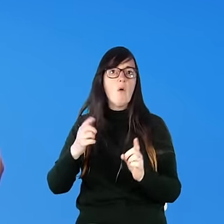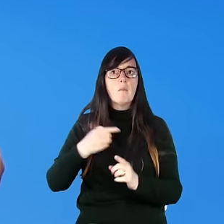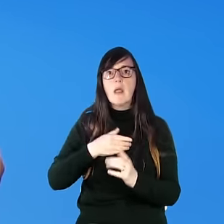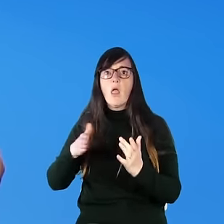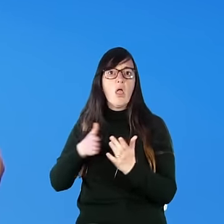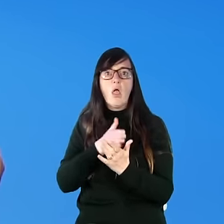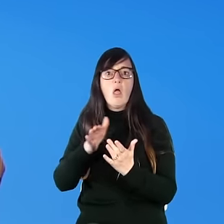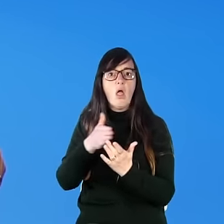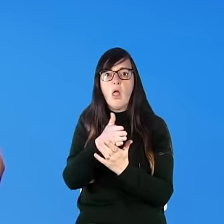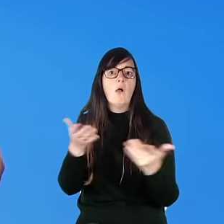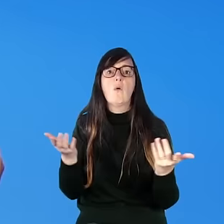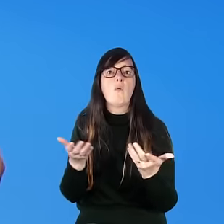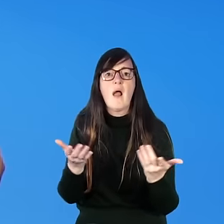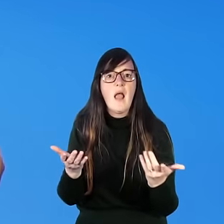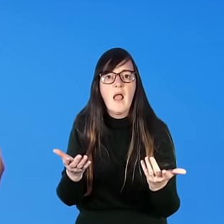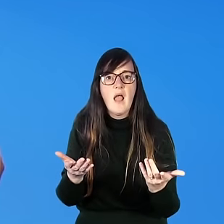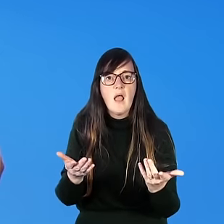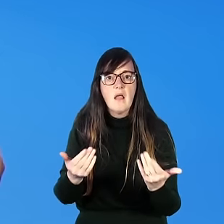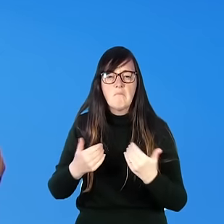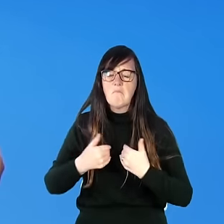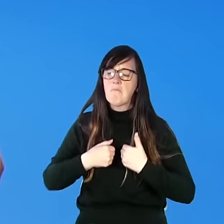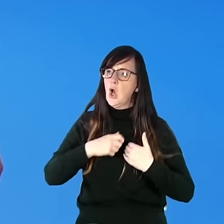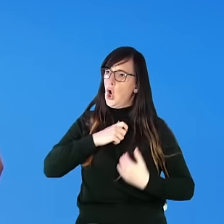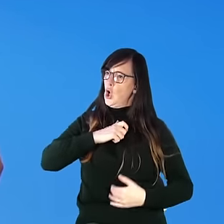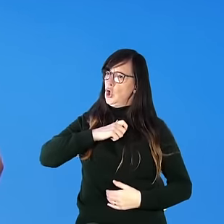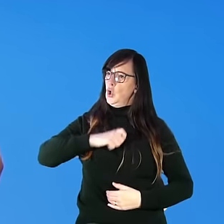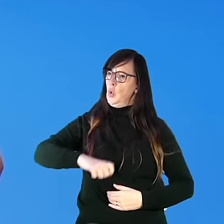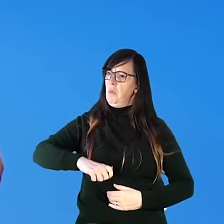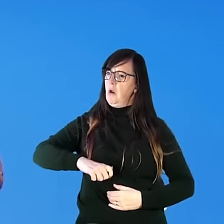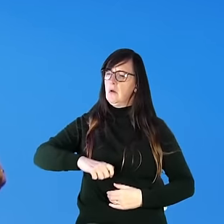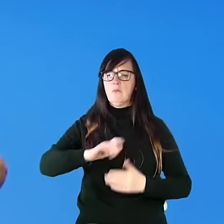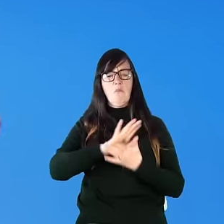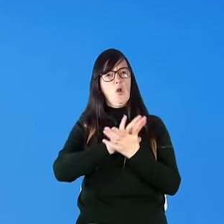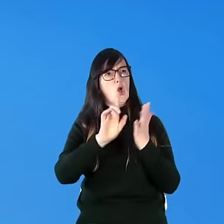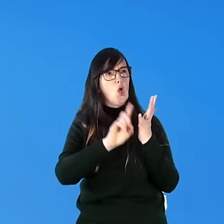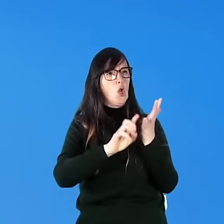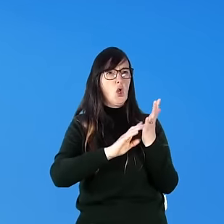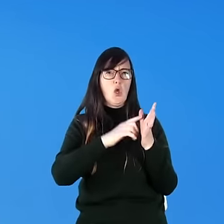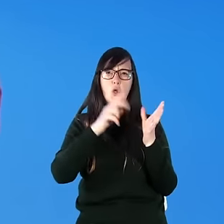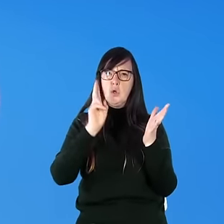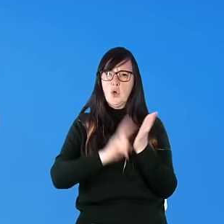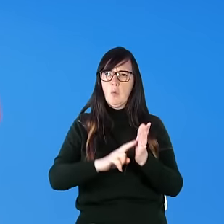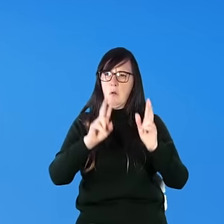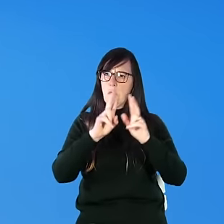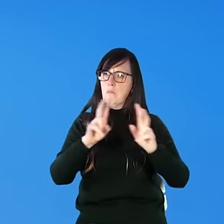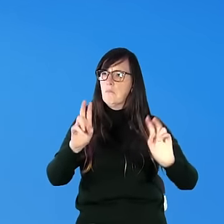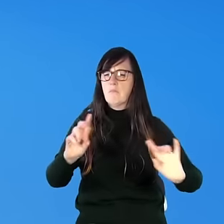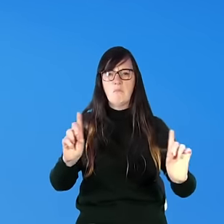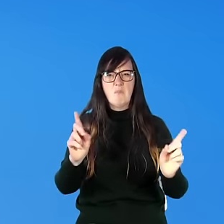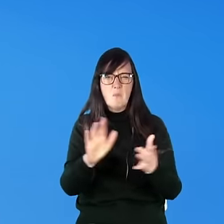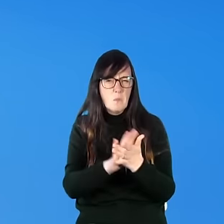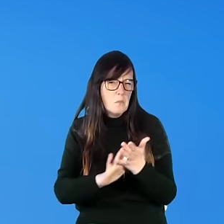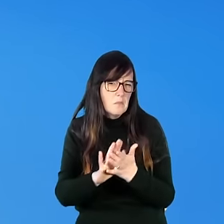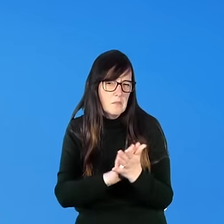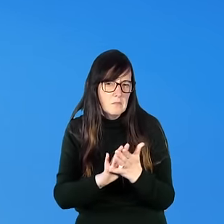going? What does it mean to be a human being? These are the most basic issues of